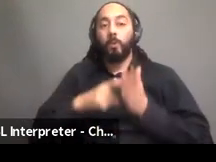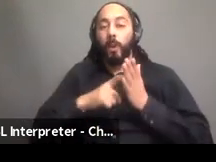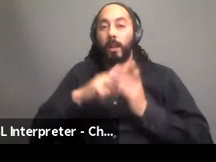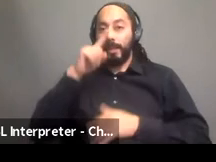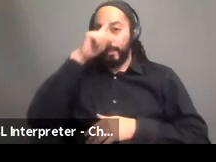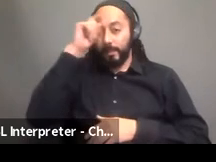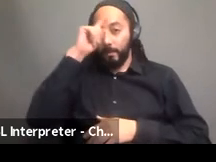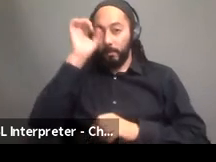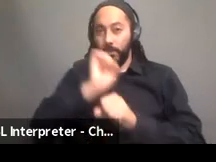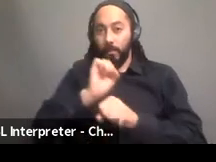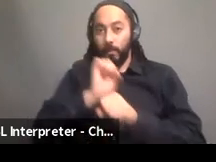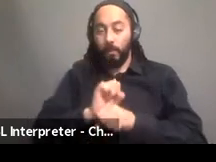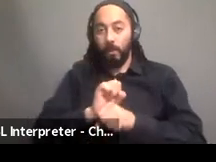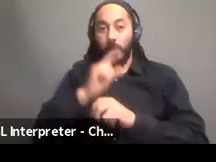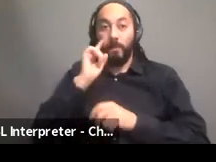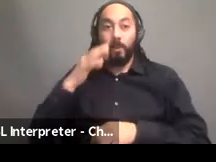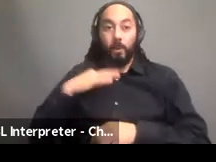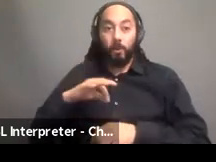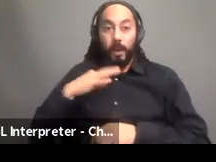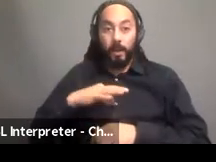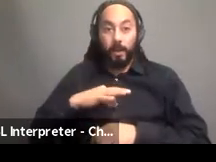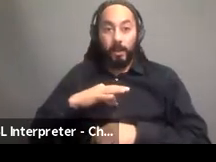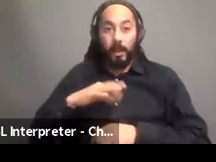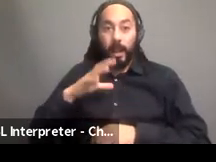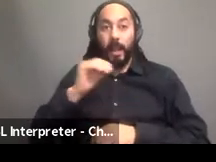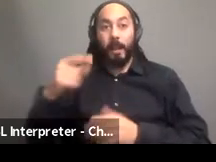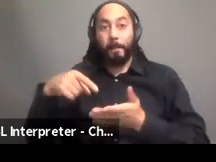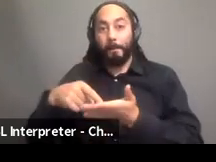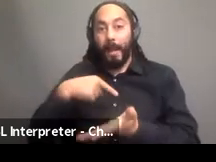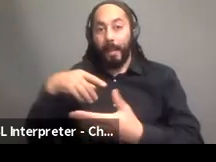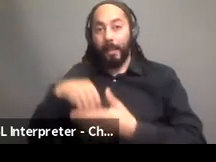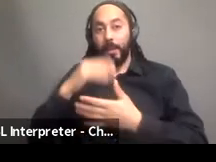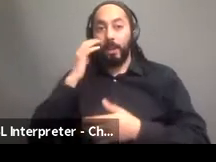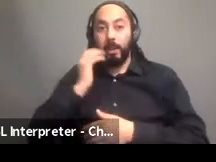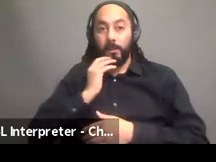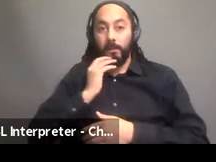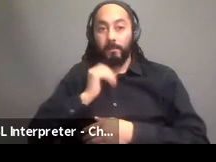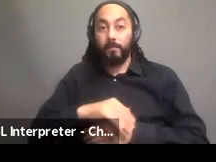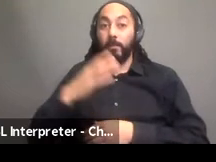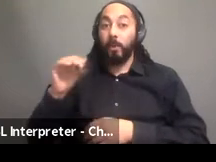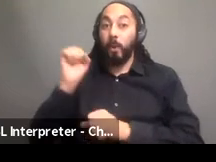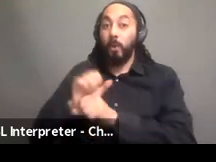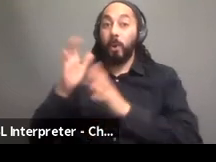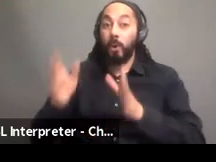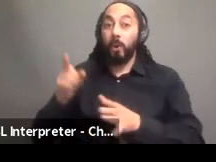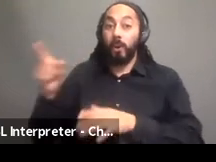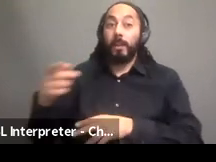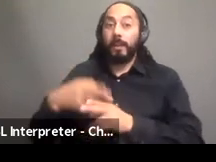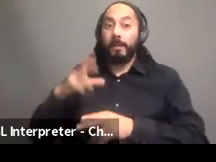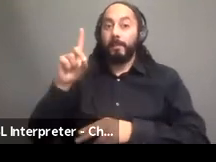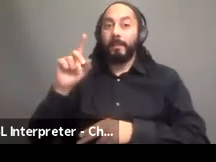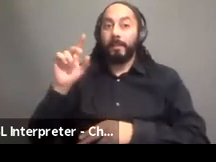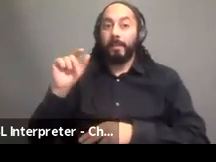a hospital. Her coworker, Davis, who is a permanent employee, is making sexual innuendos at